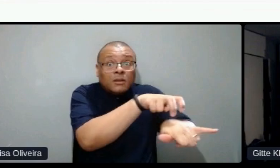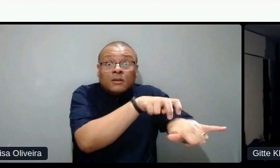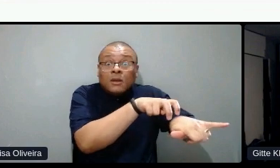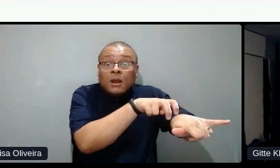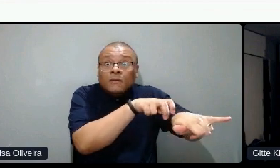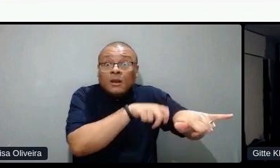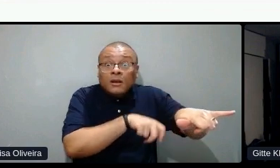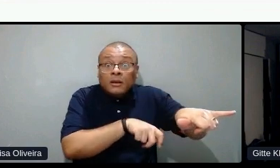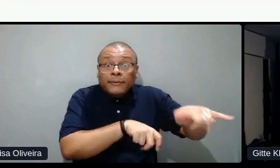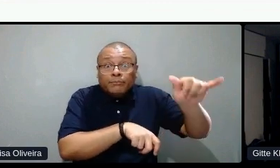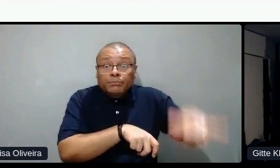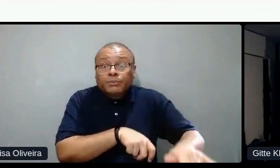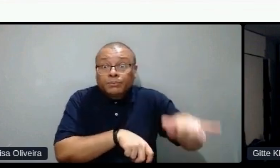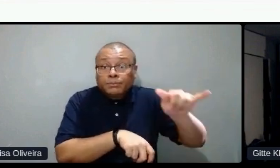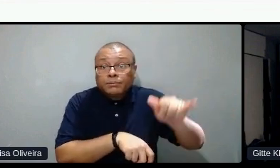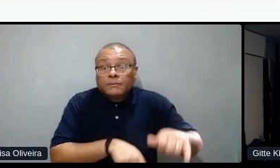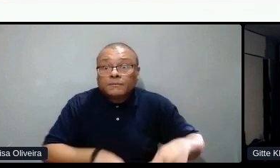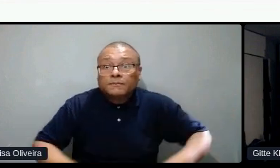down.